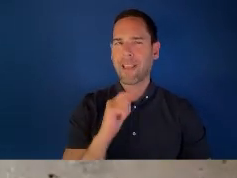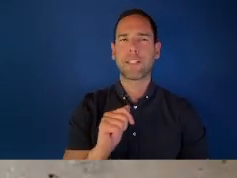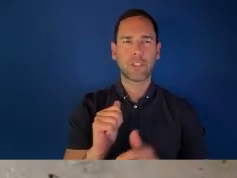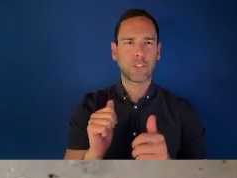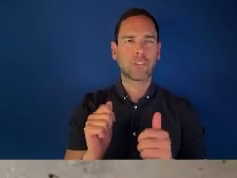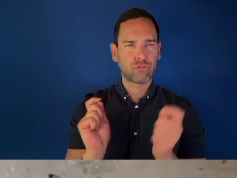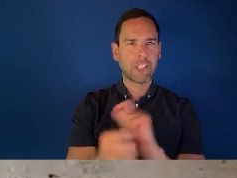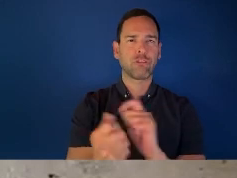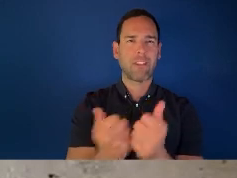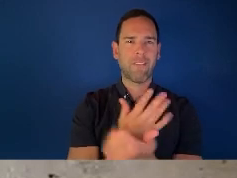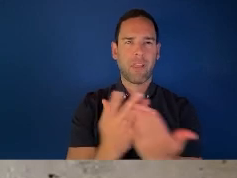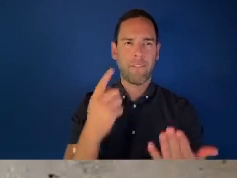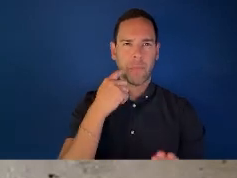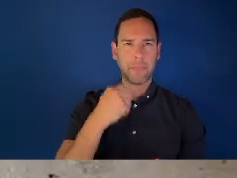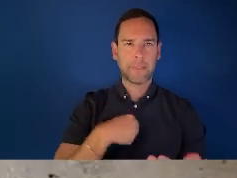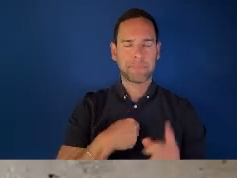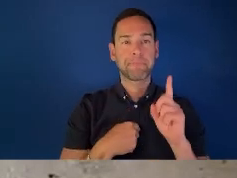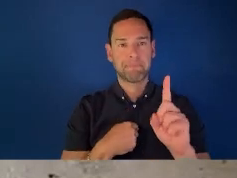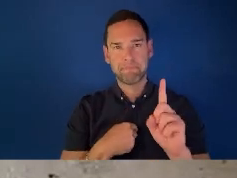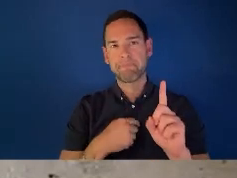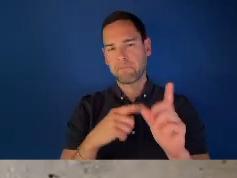well, like people that I go to school with,